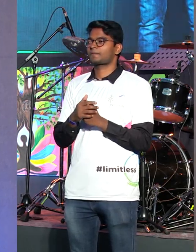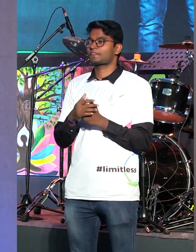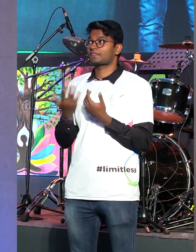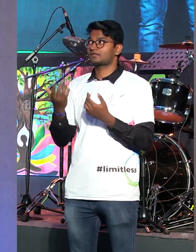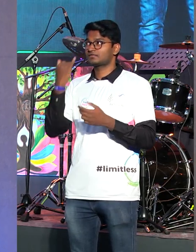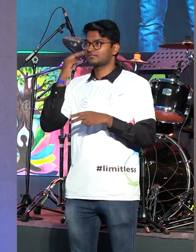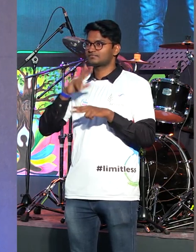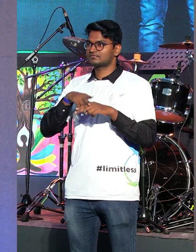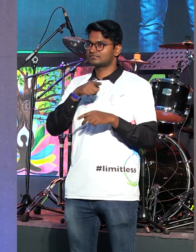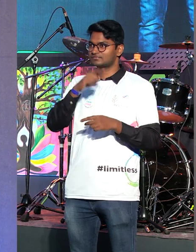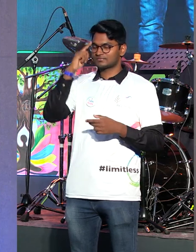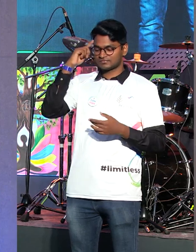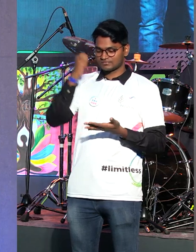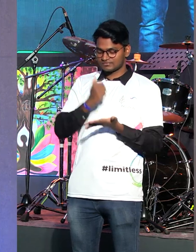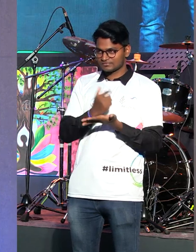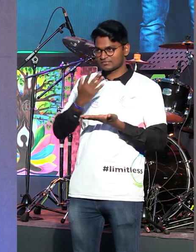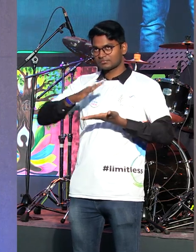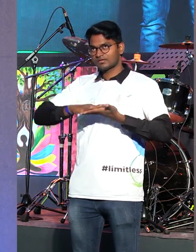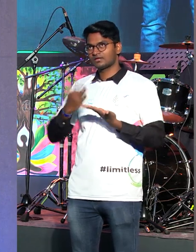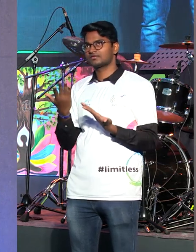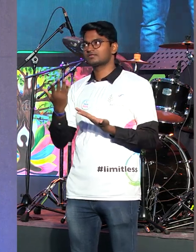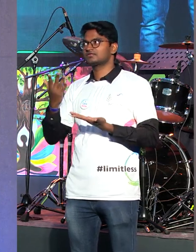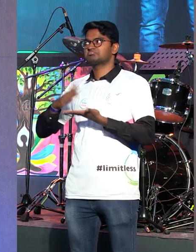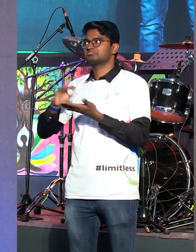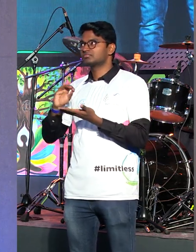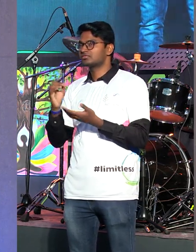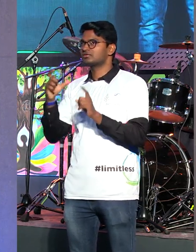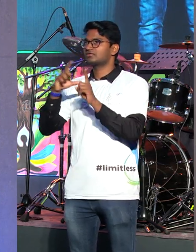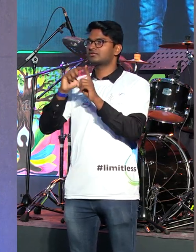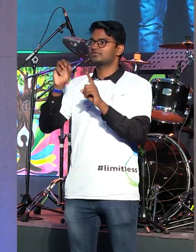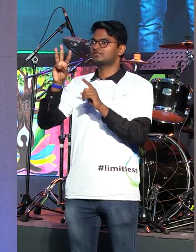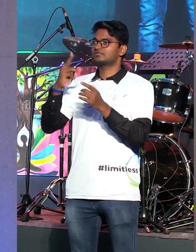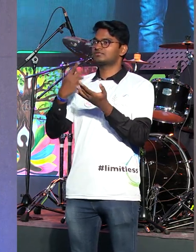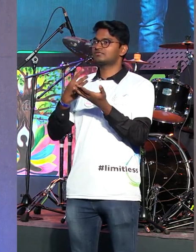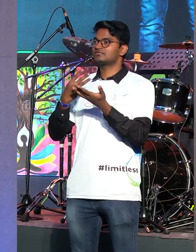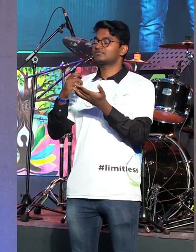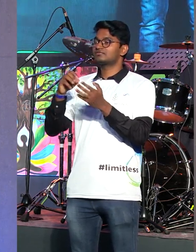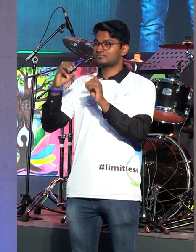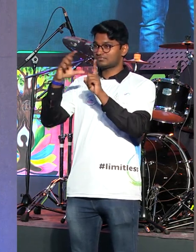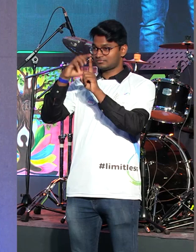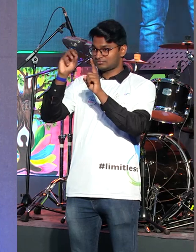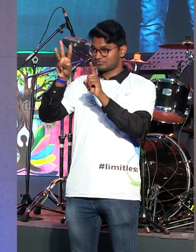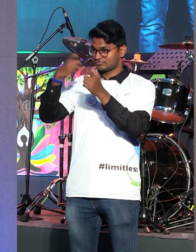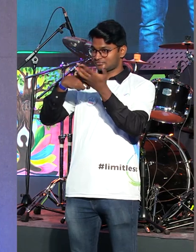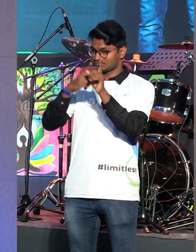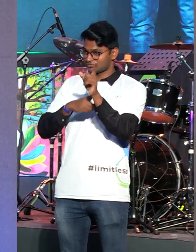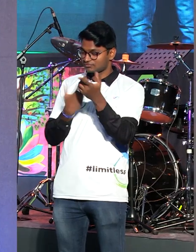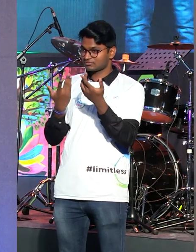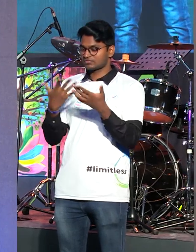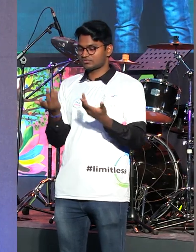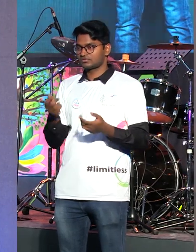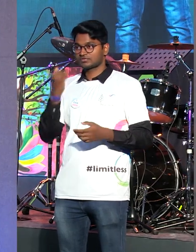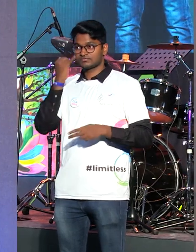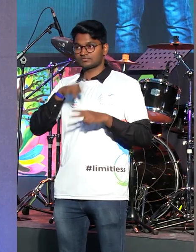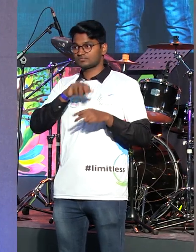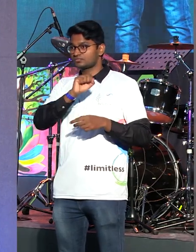married. Once they're married, there's domestic violence, there are dowry debts, there are widow issues. So it's like from literally cradle to grave, there are so many issues.